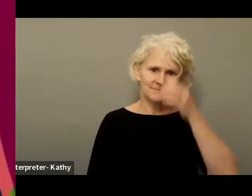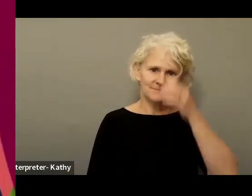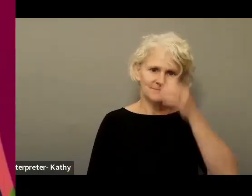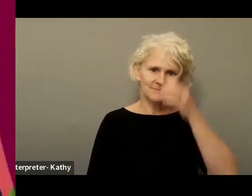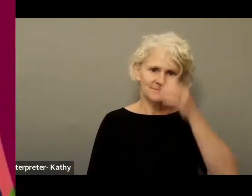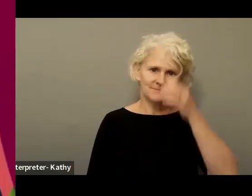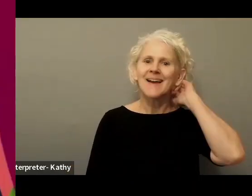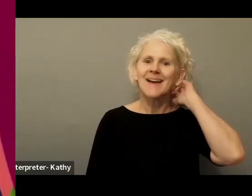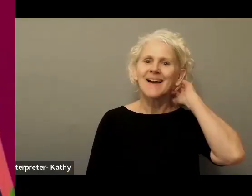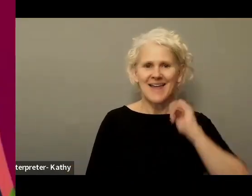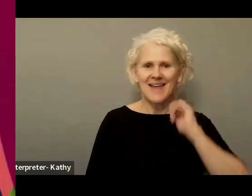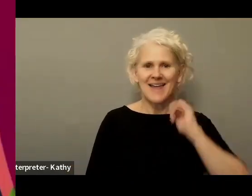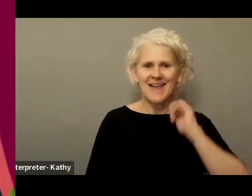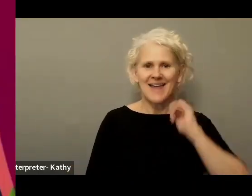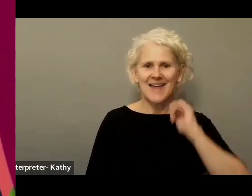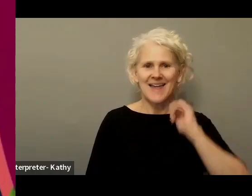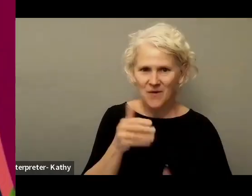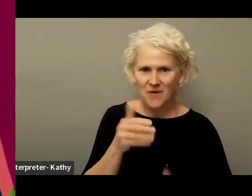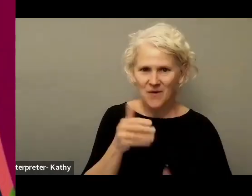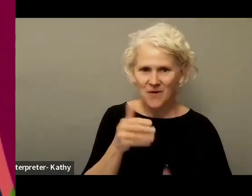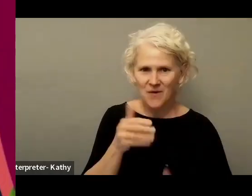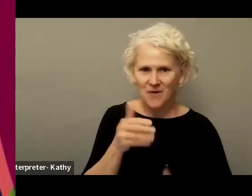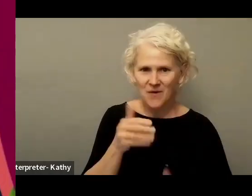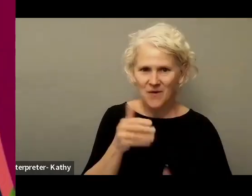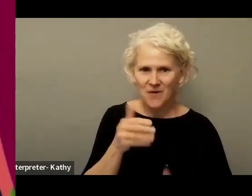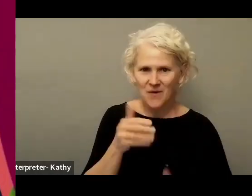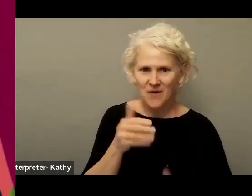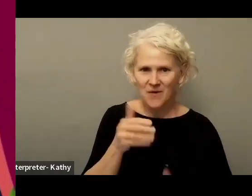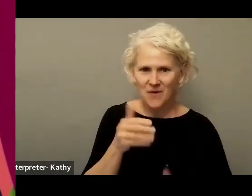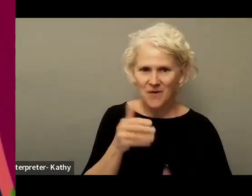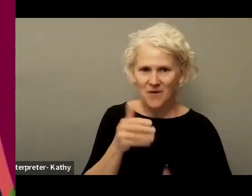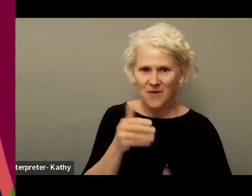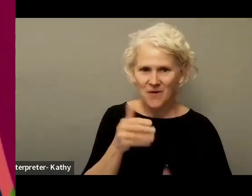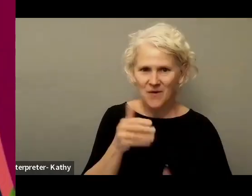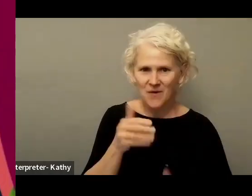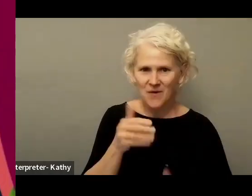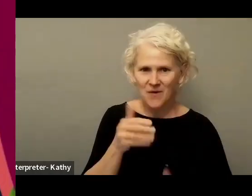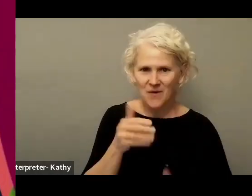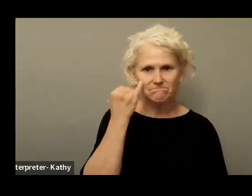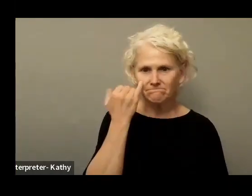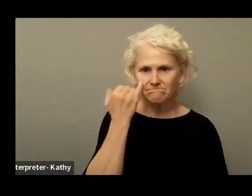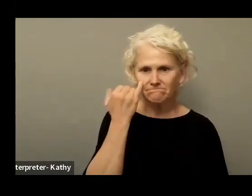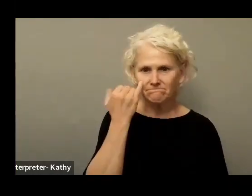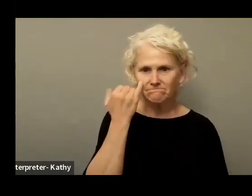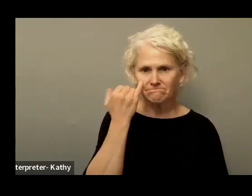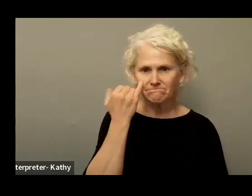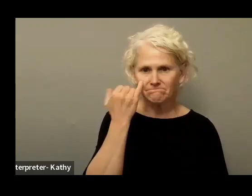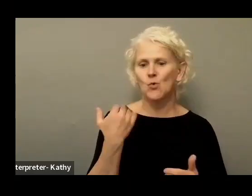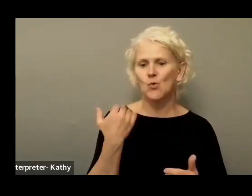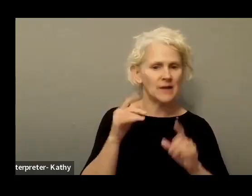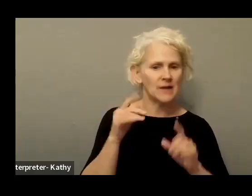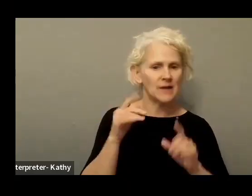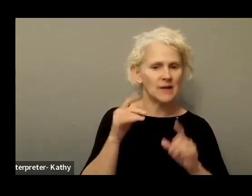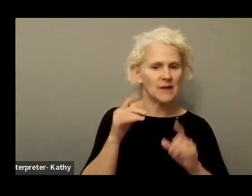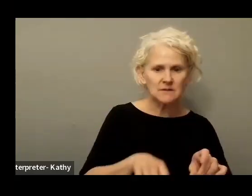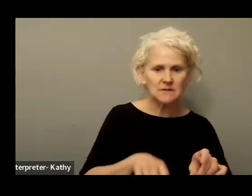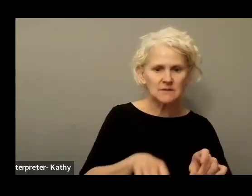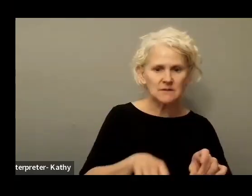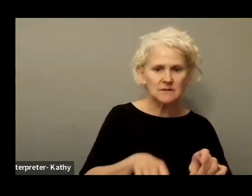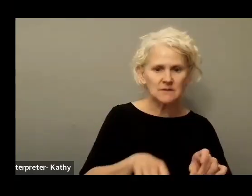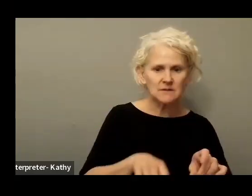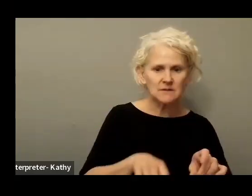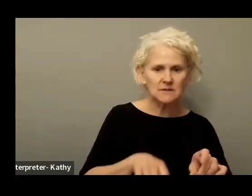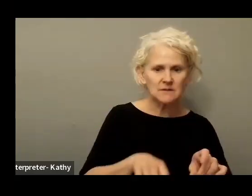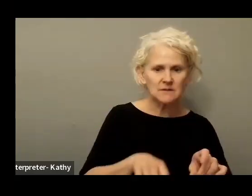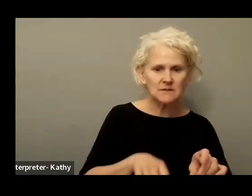Thank you very much, Sean. And just if anyone has got a question for either the panel or for Sean or